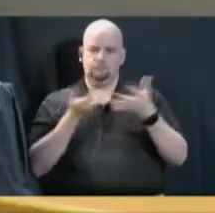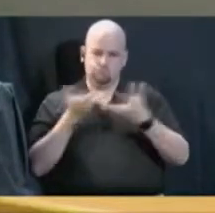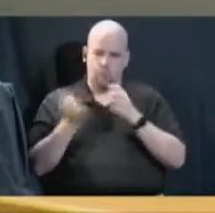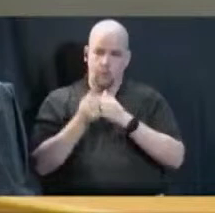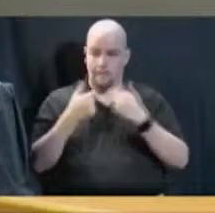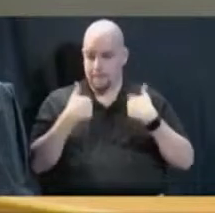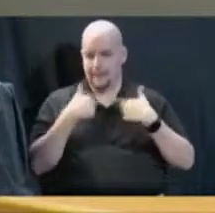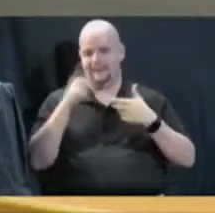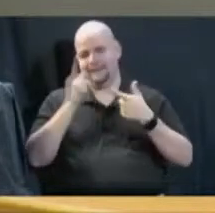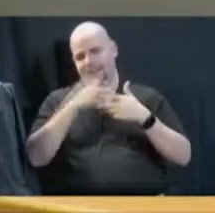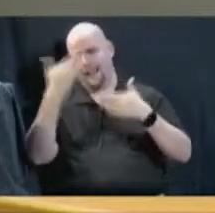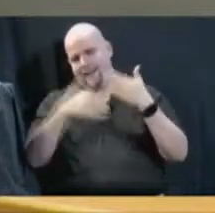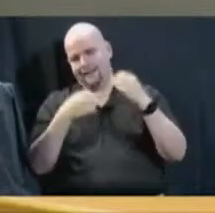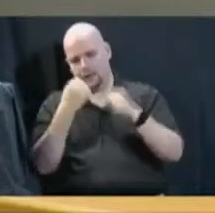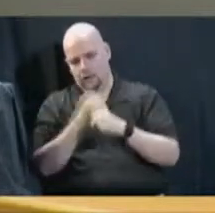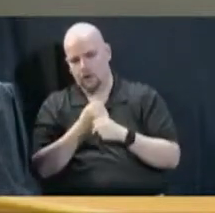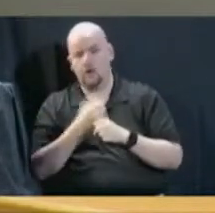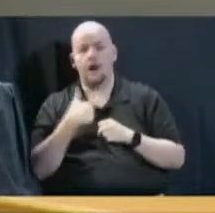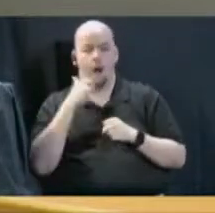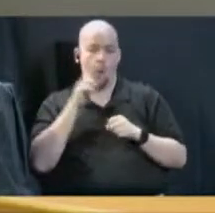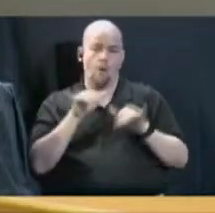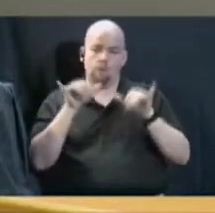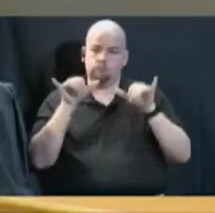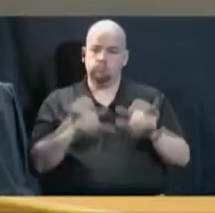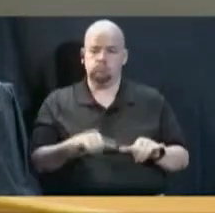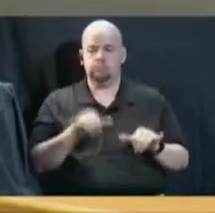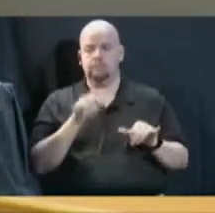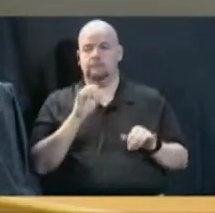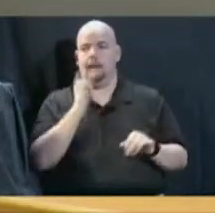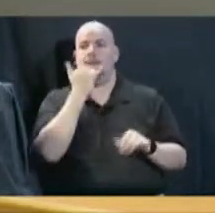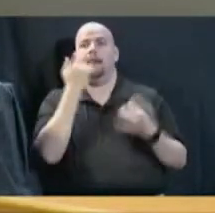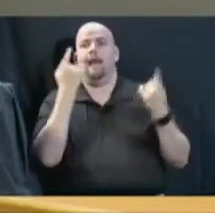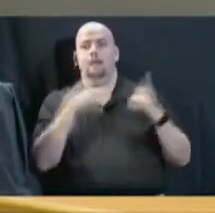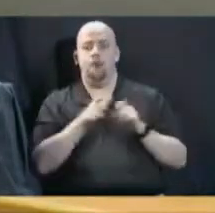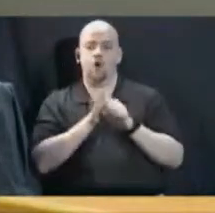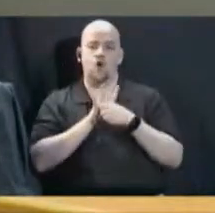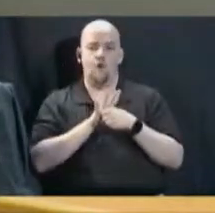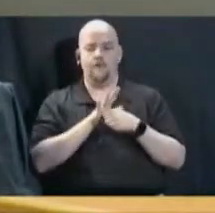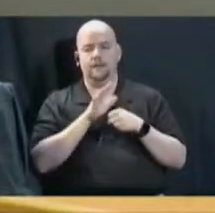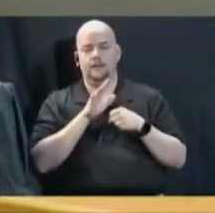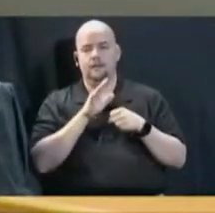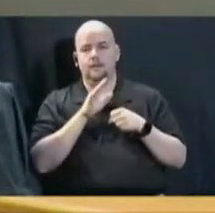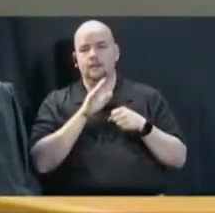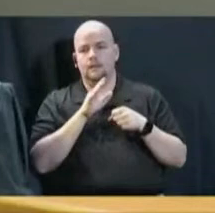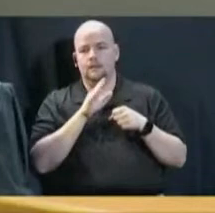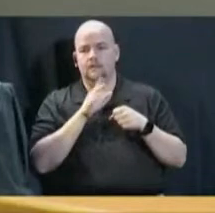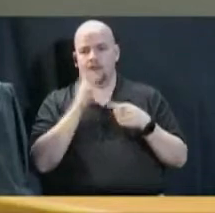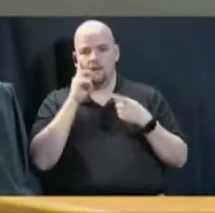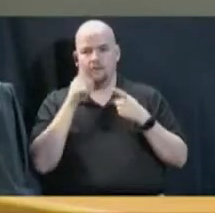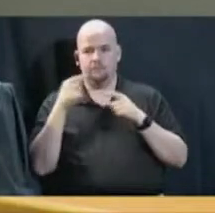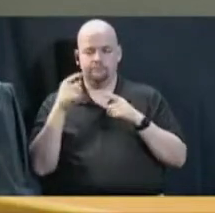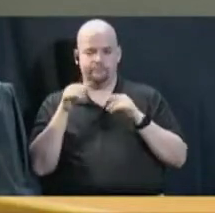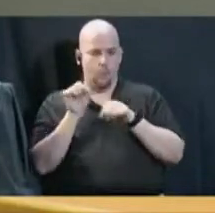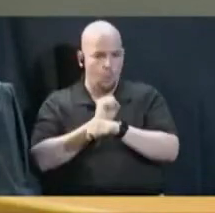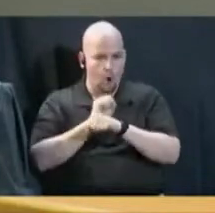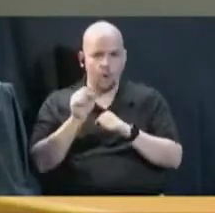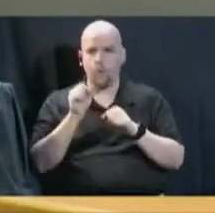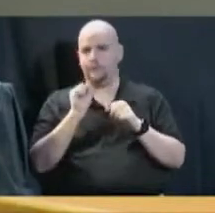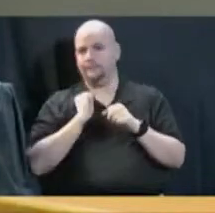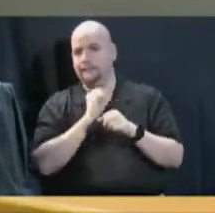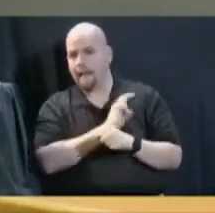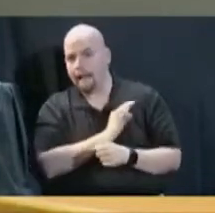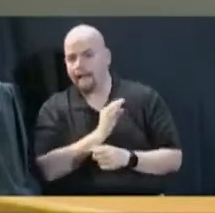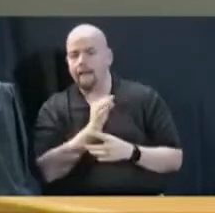year. I will remain as incident commander for the COVID response, for continuity from our staff and for